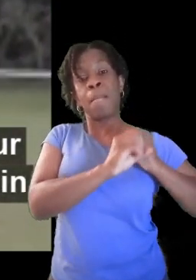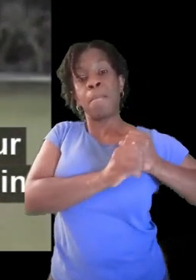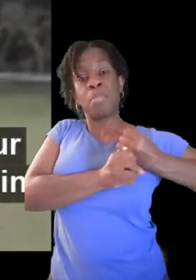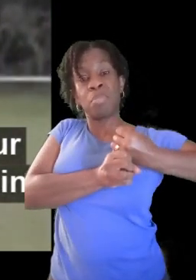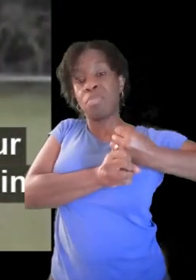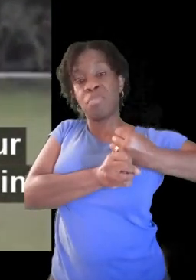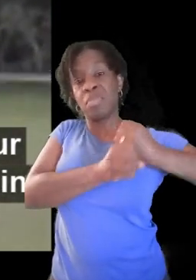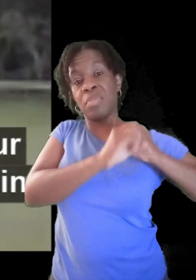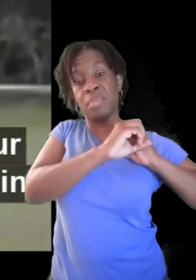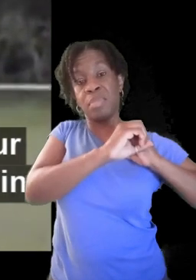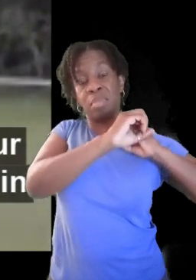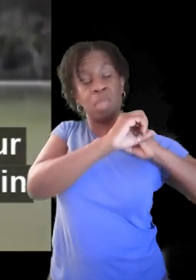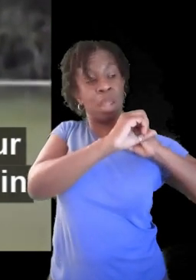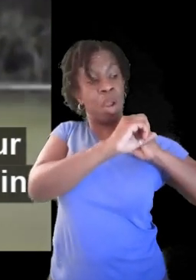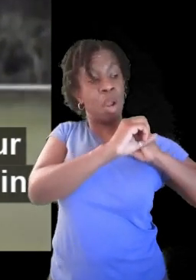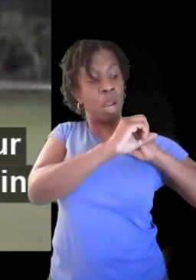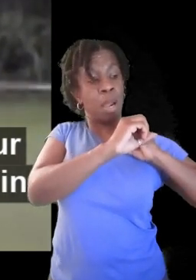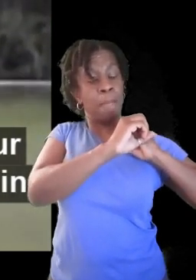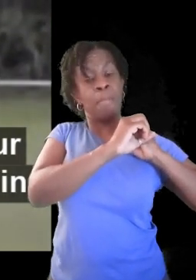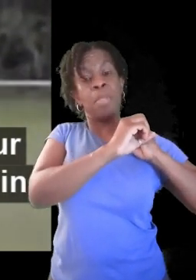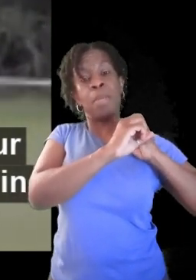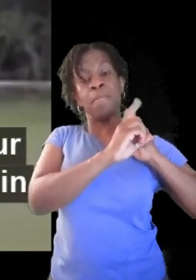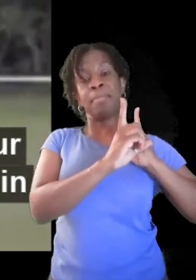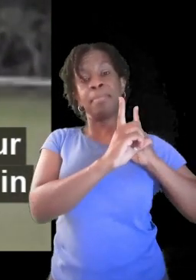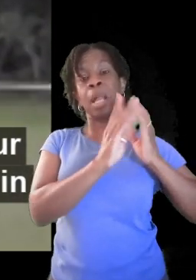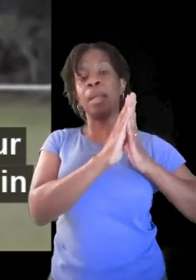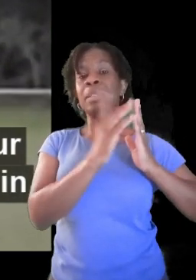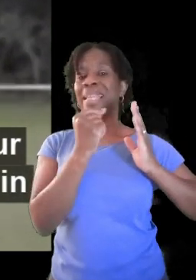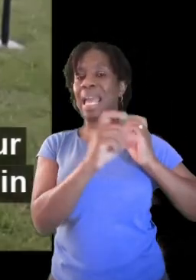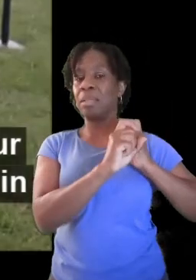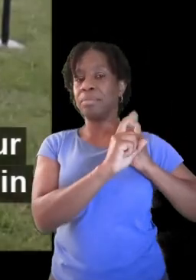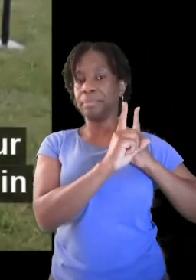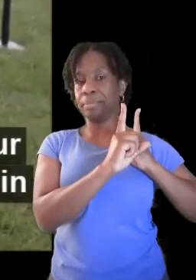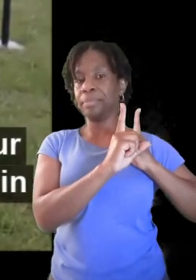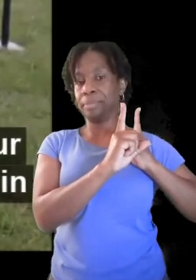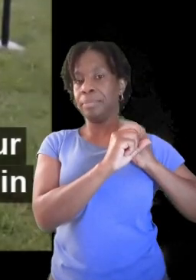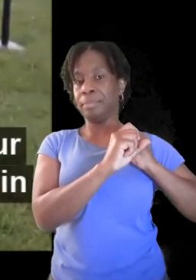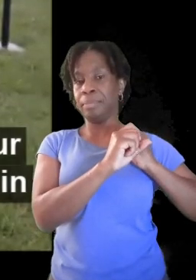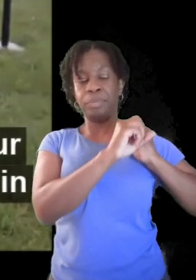point your pointing fingers in the same direction.